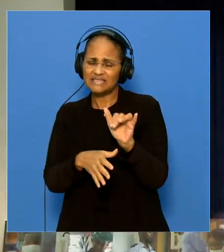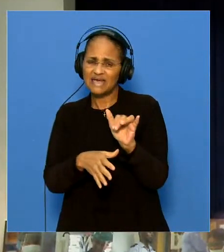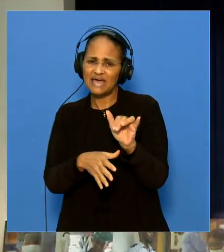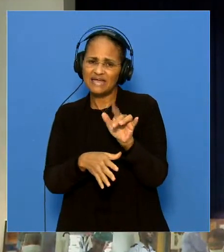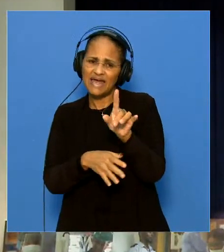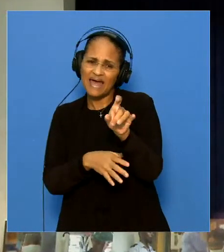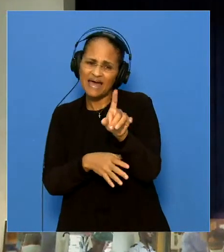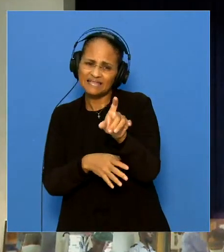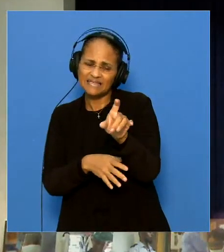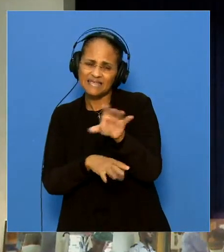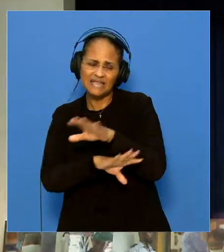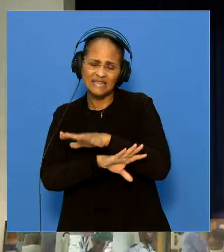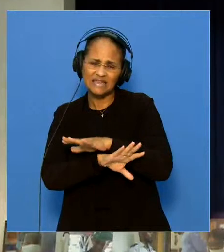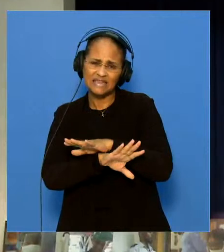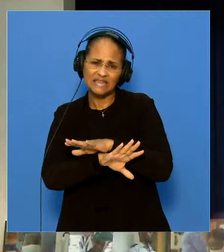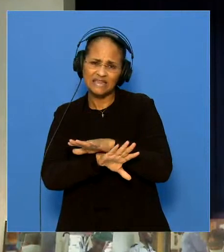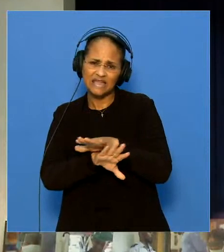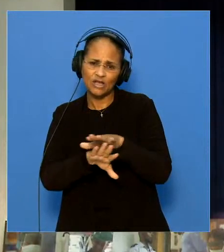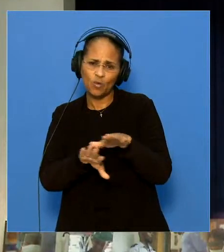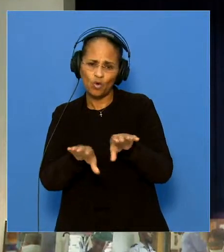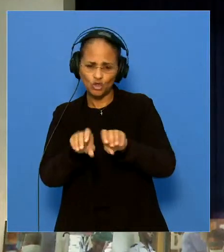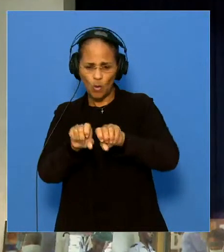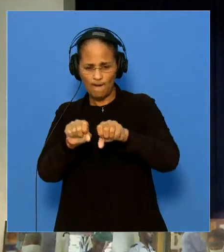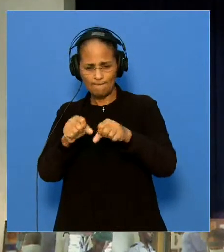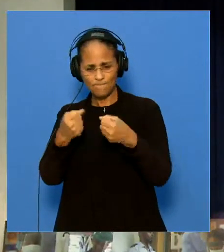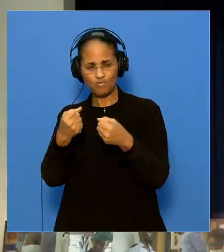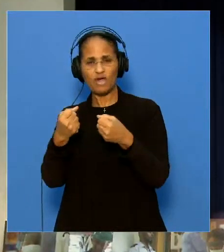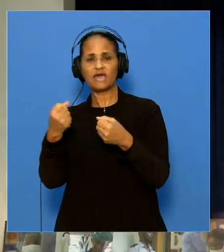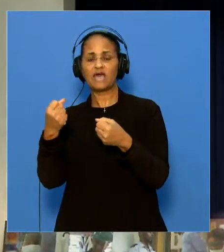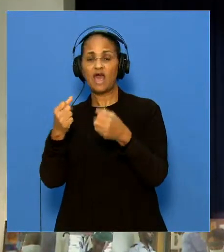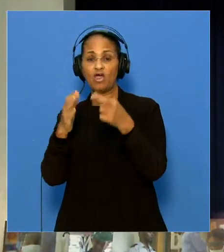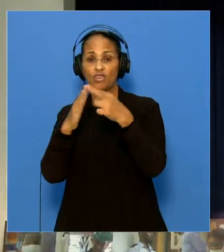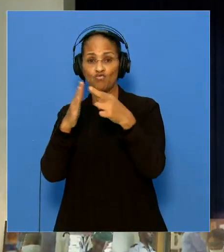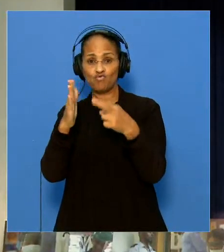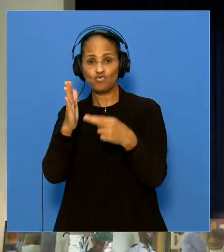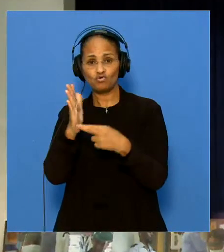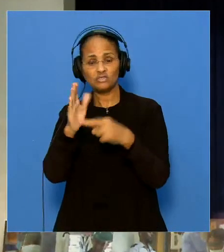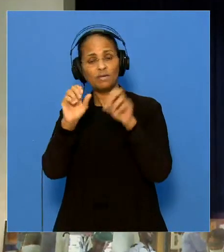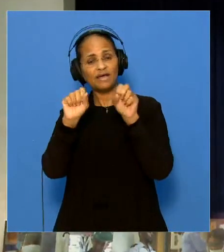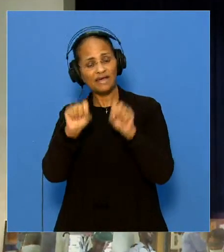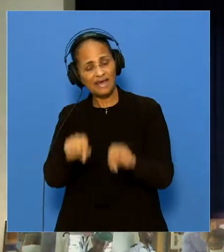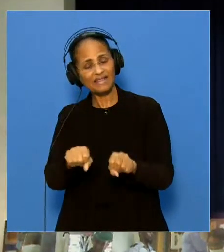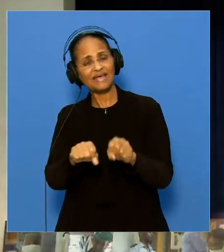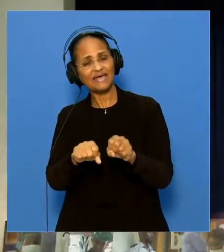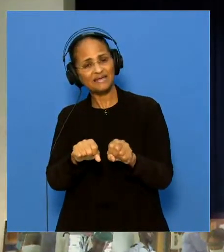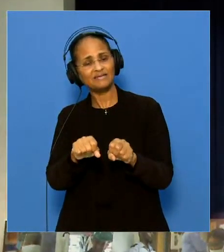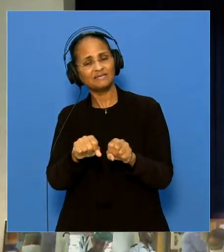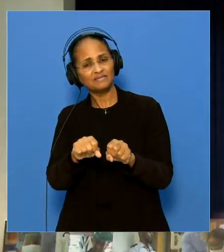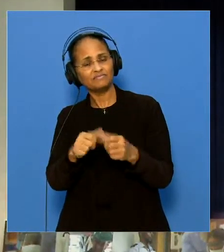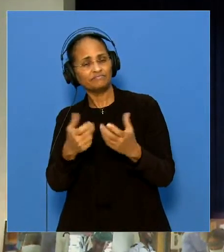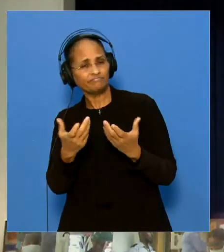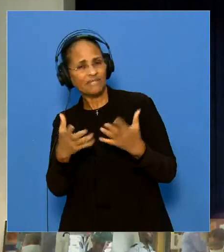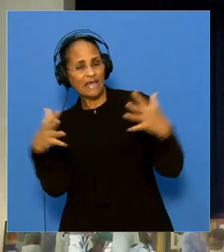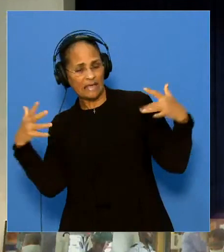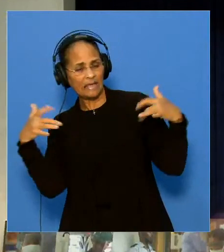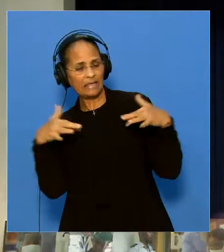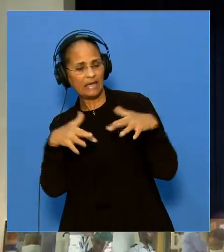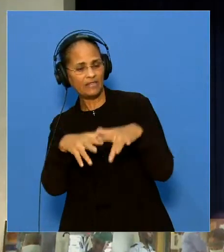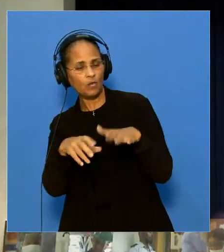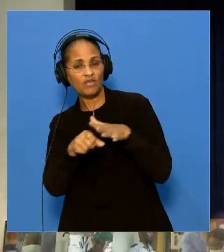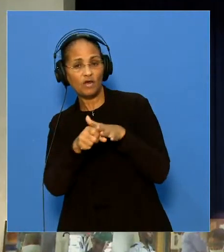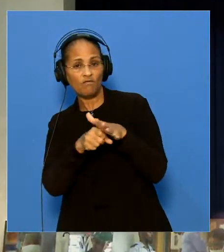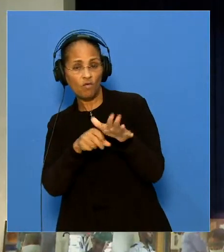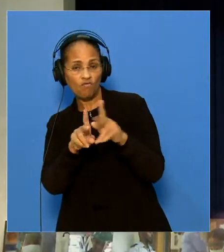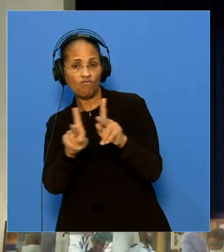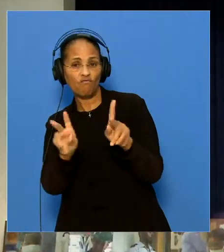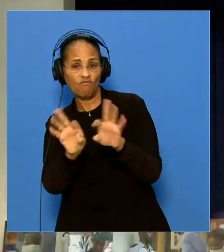asks, is they don't want to break the rules, but can they still gather with the whole family to